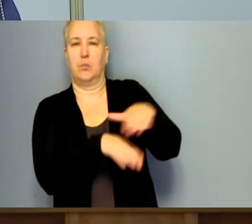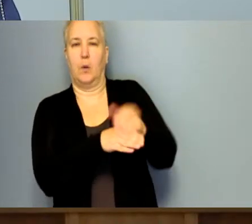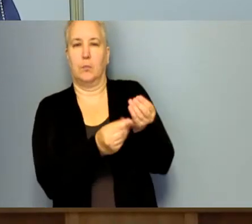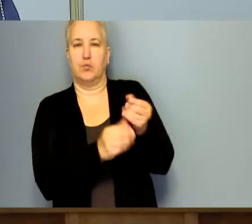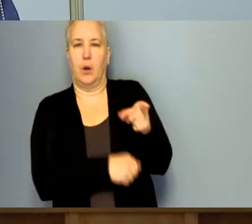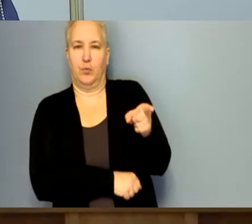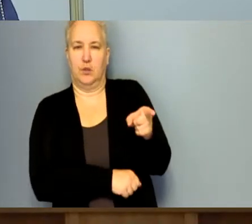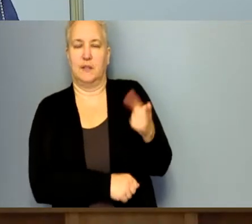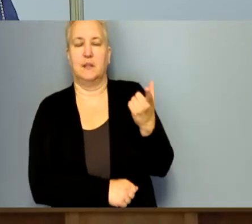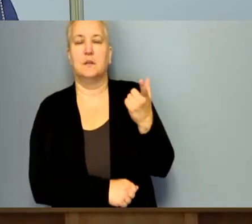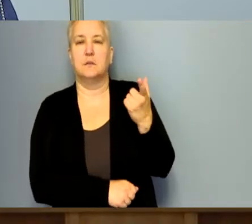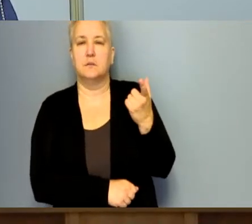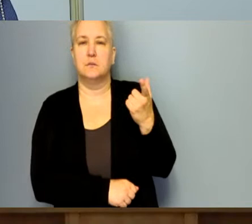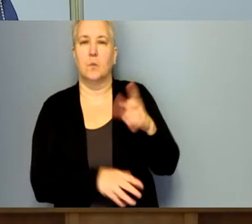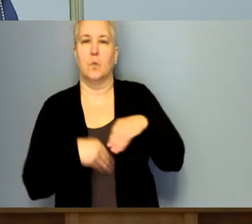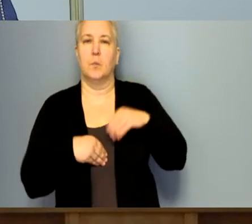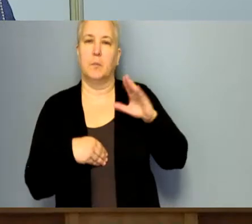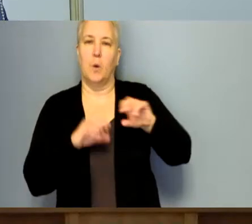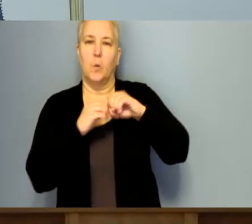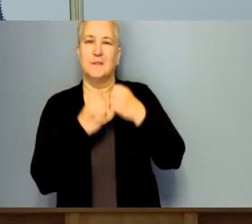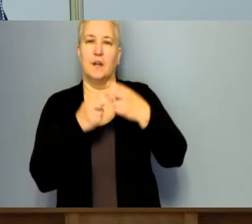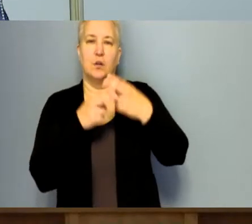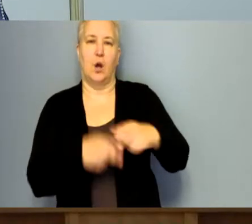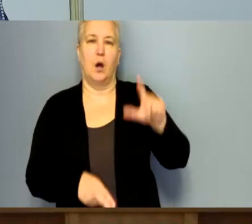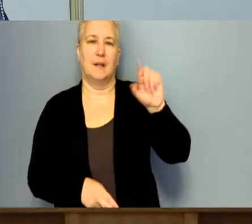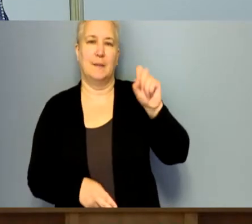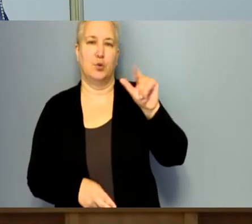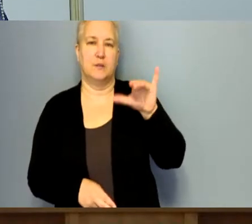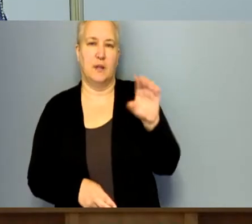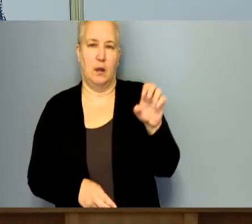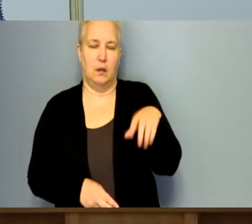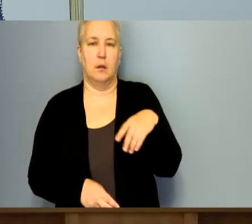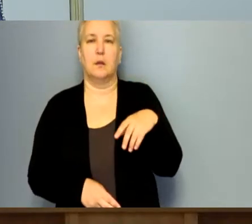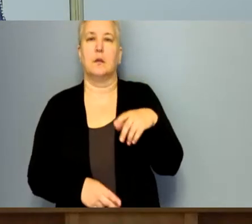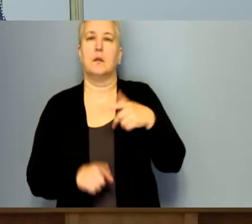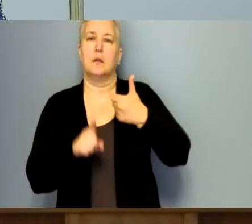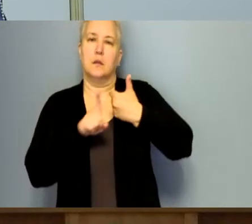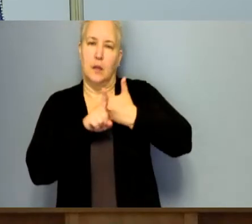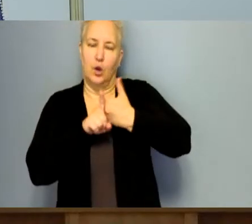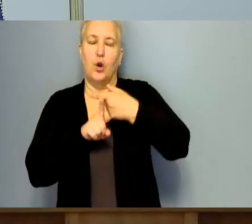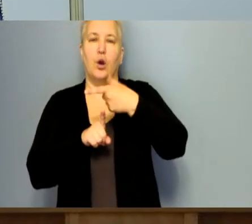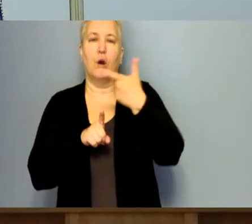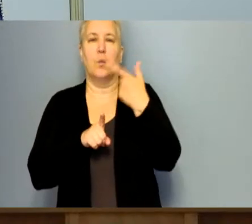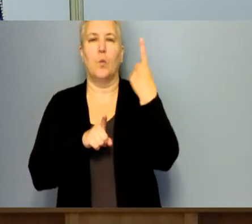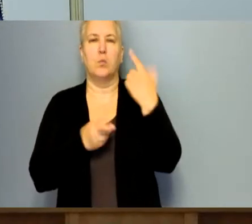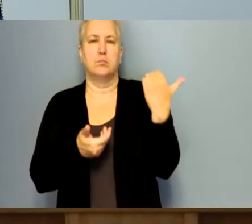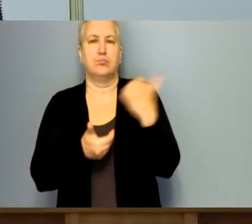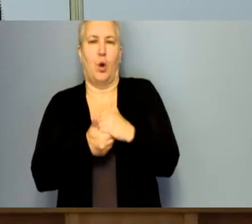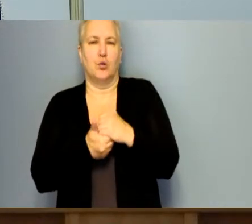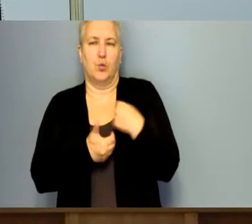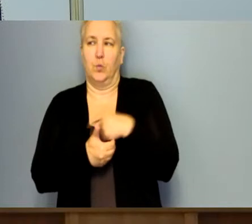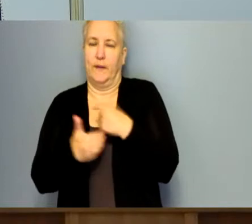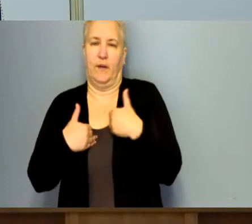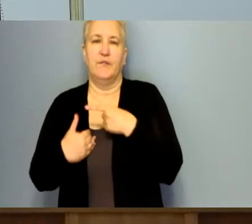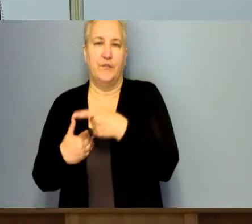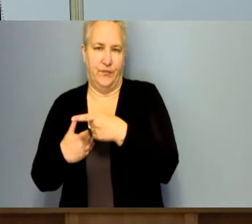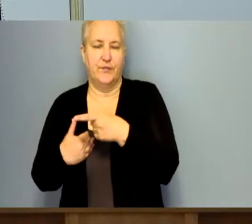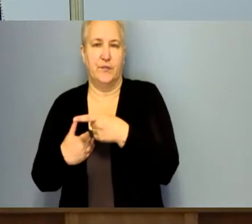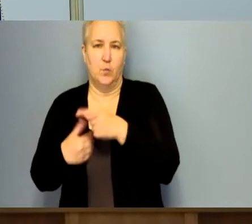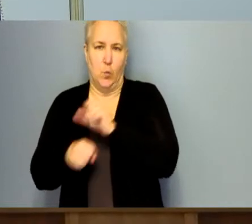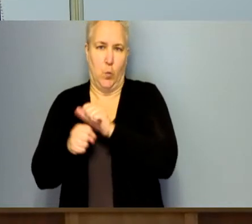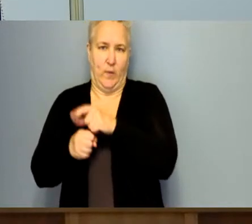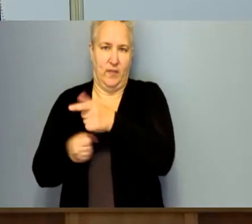property owned by an organization called Liberté. Liberté is one of the partners that we have, that we work